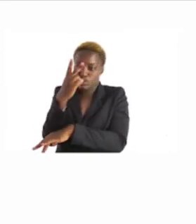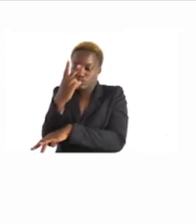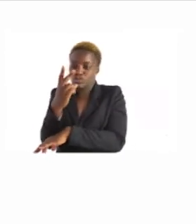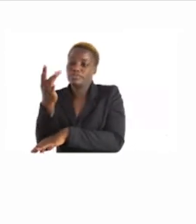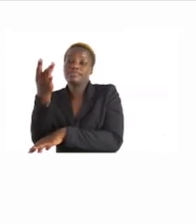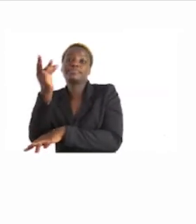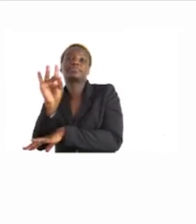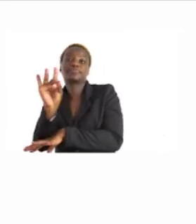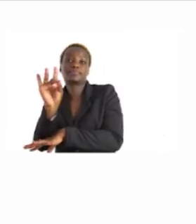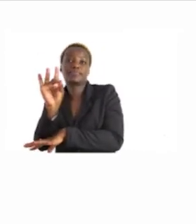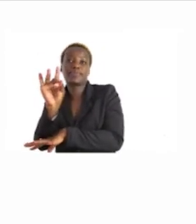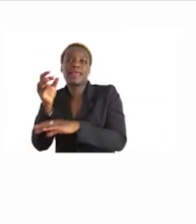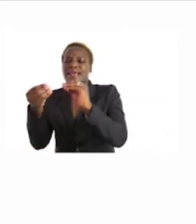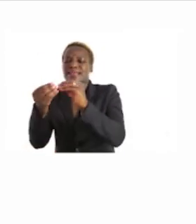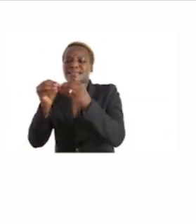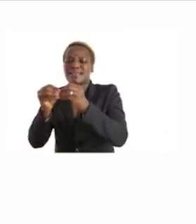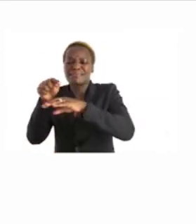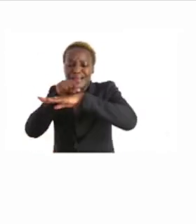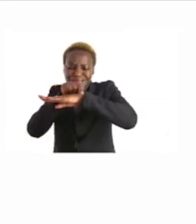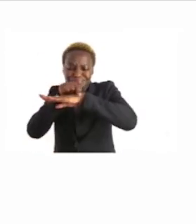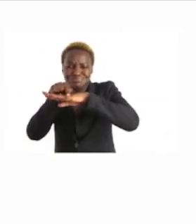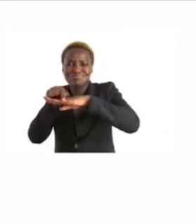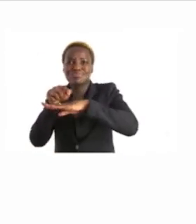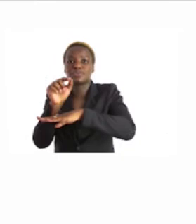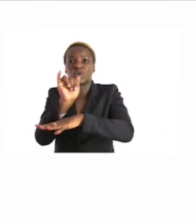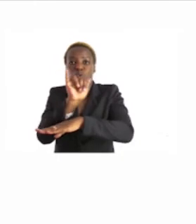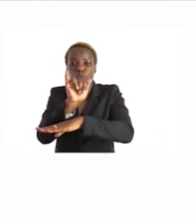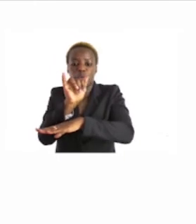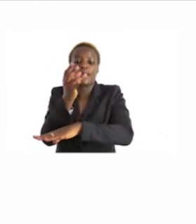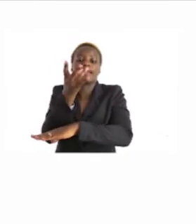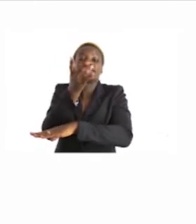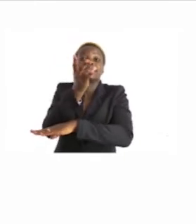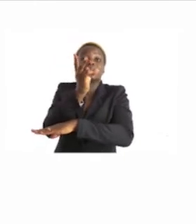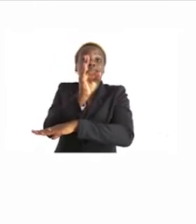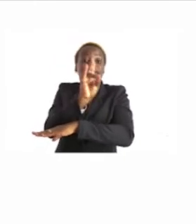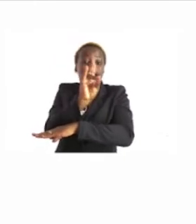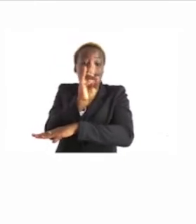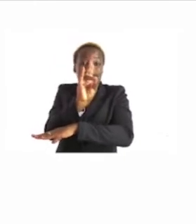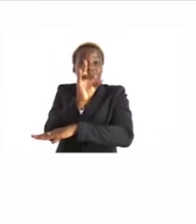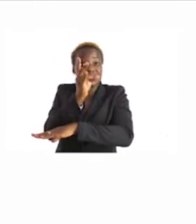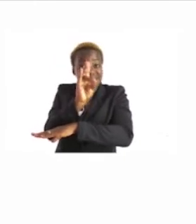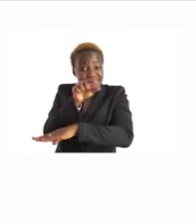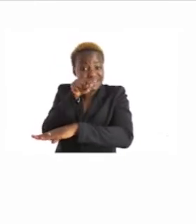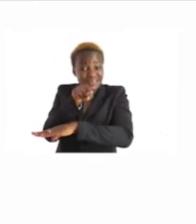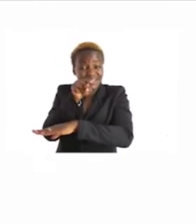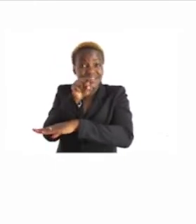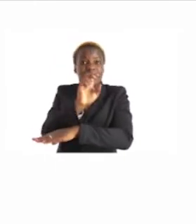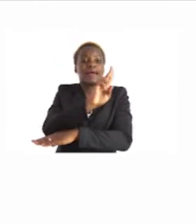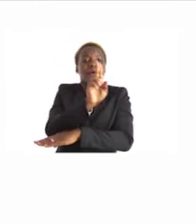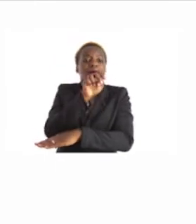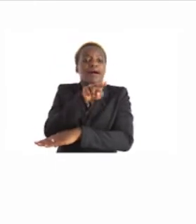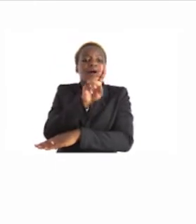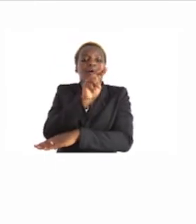728. So there's a line under the hundreds place. So which means we have